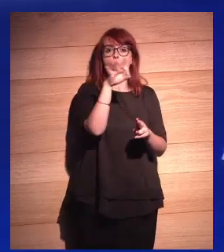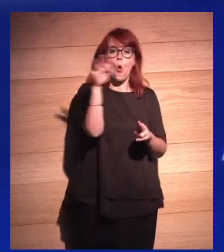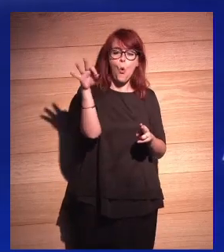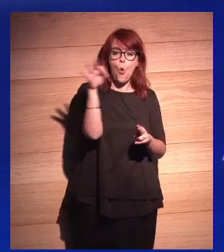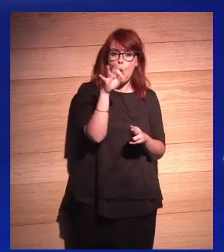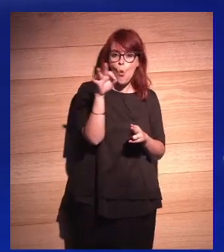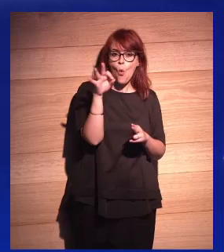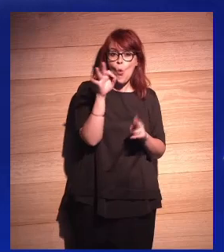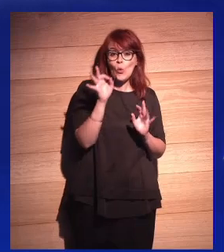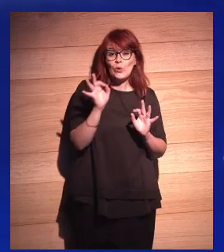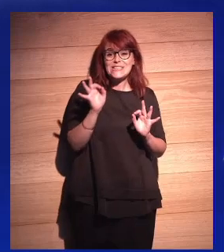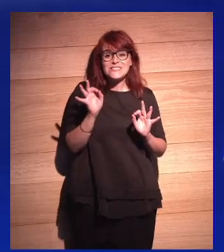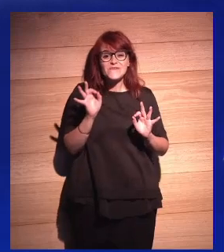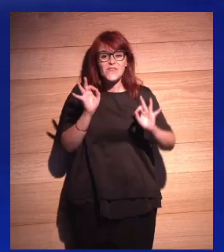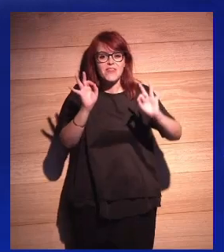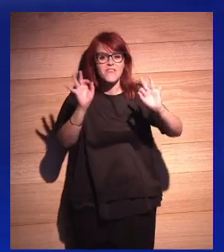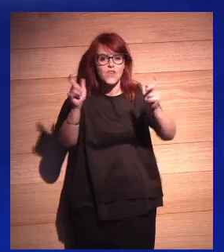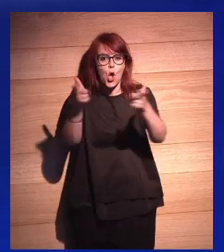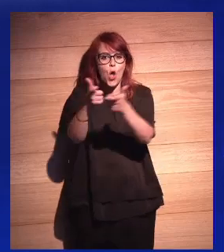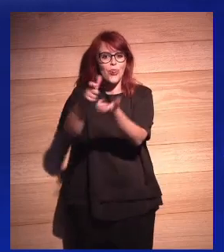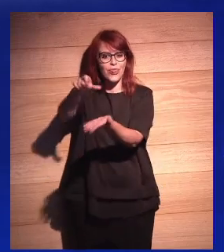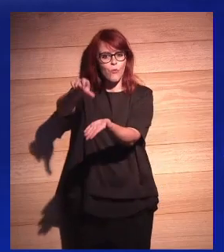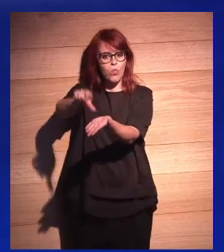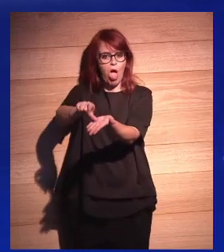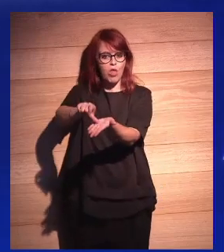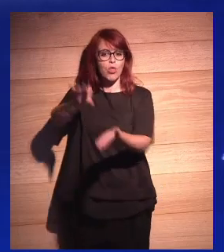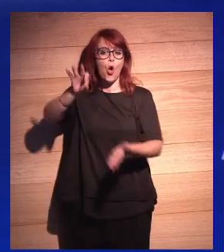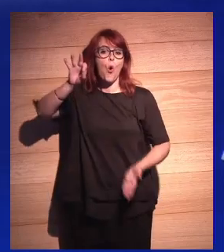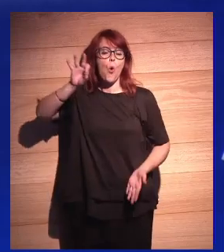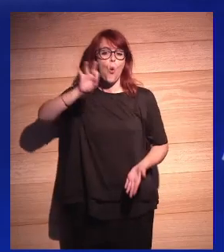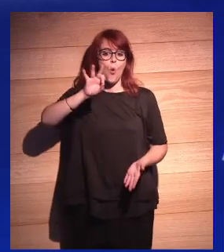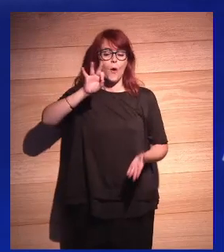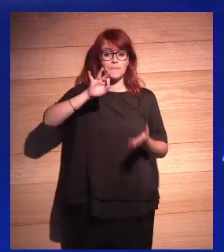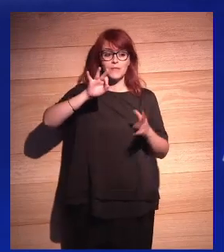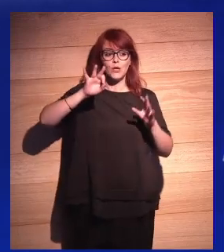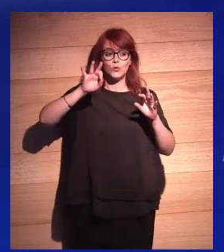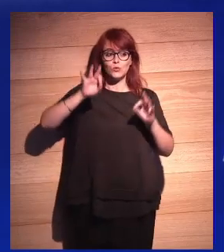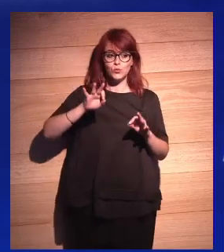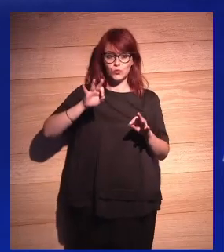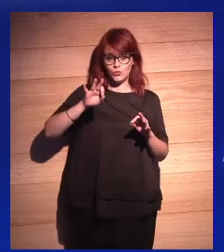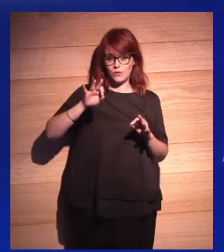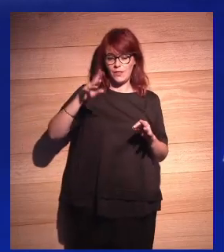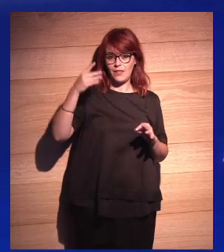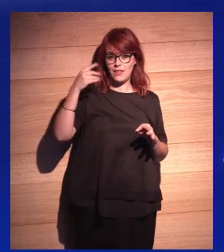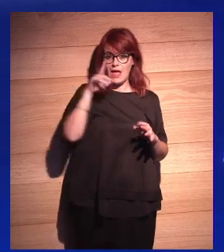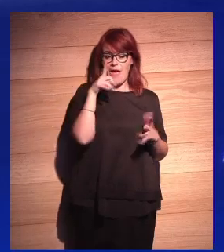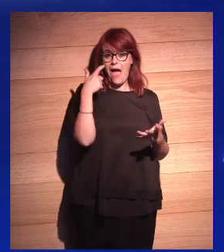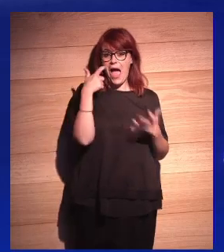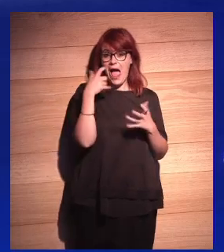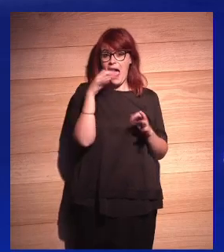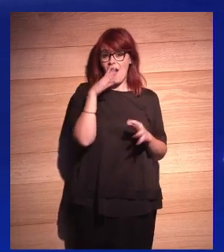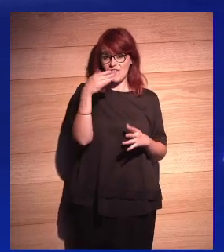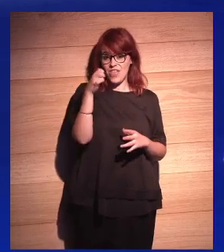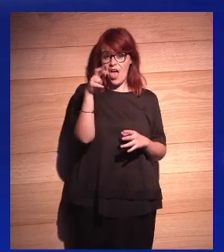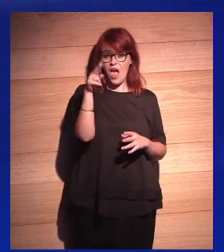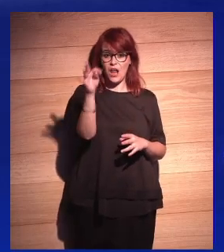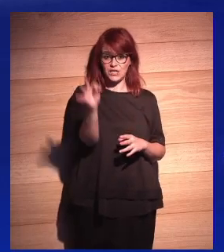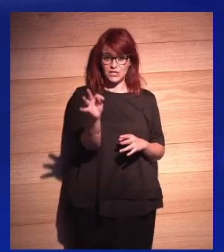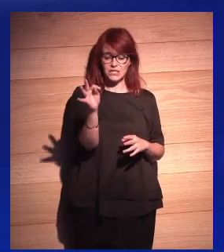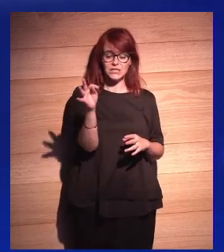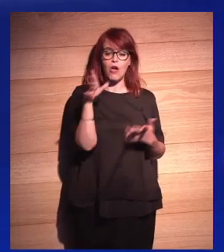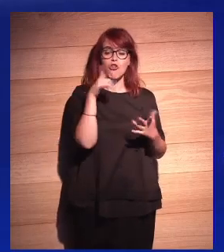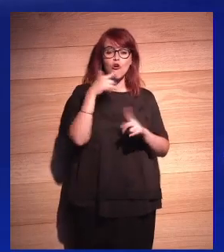political context, broadly speaking, or maybe the specific context of a city, or like in the VR experience